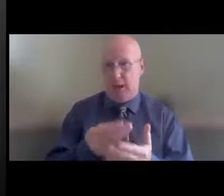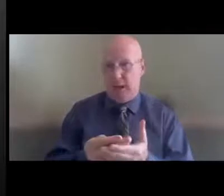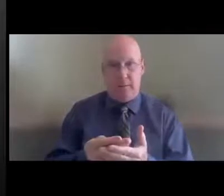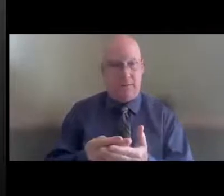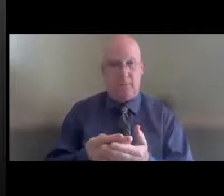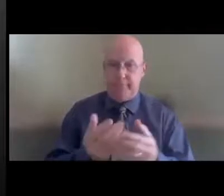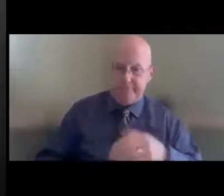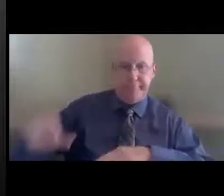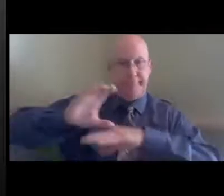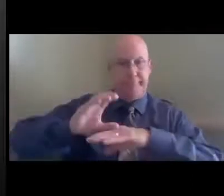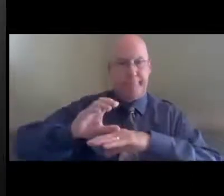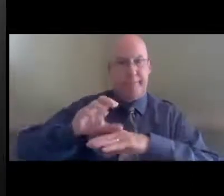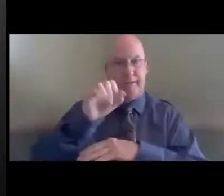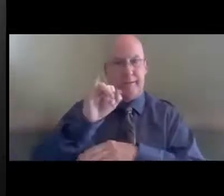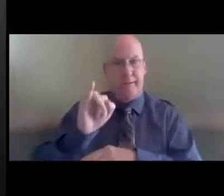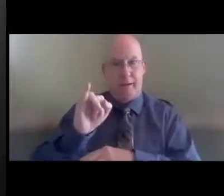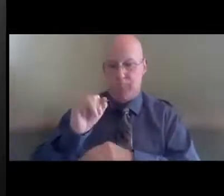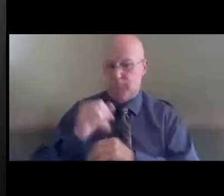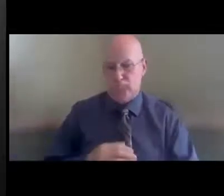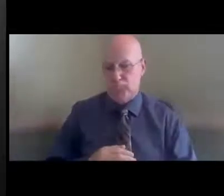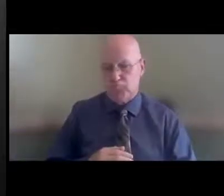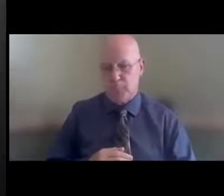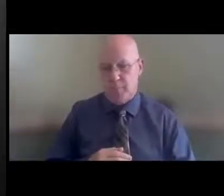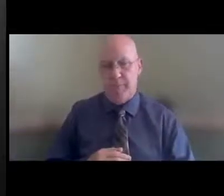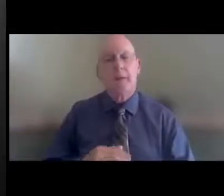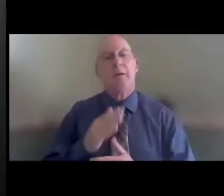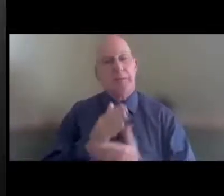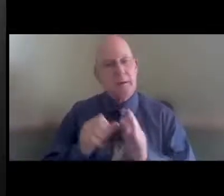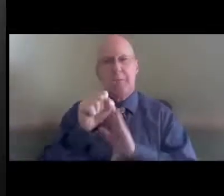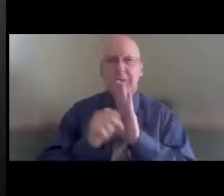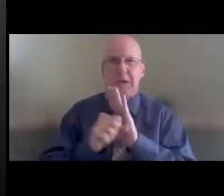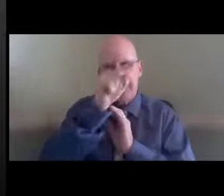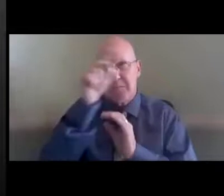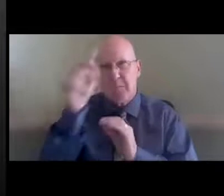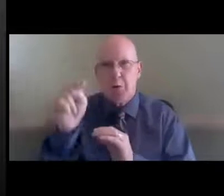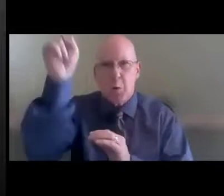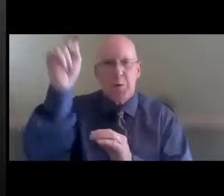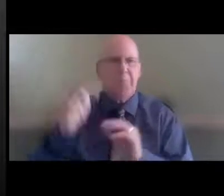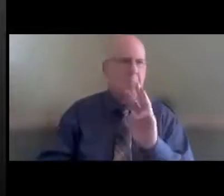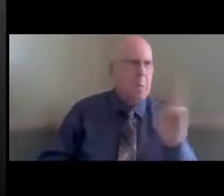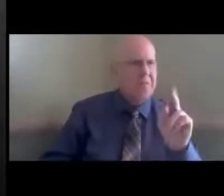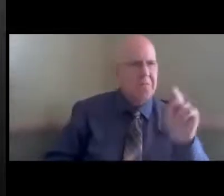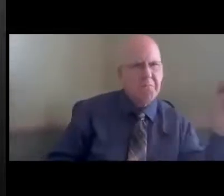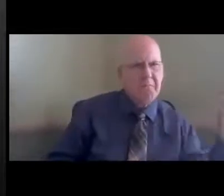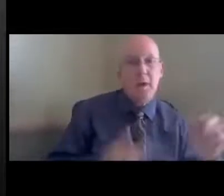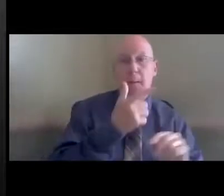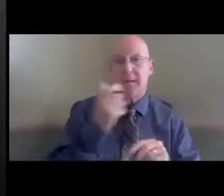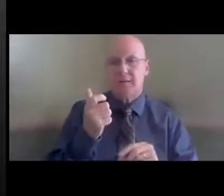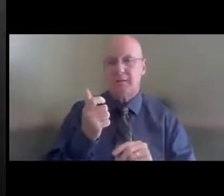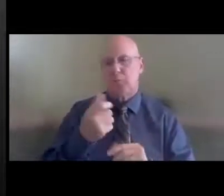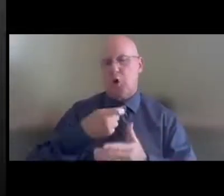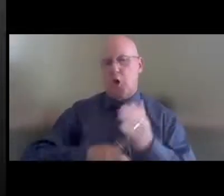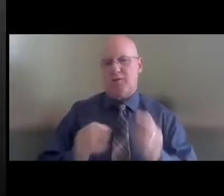top of the SSI. Some states up north do, and even out west, because of the cost of living is higher in